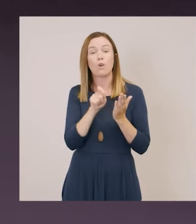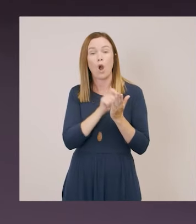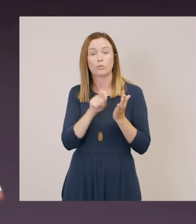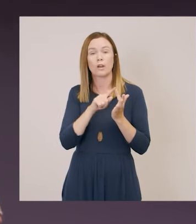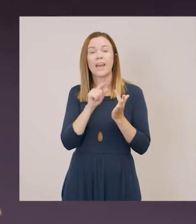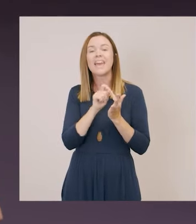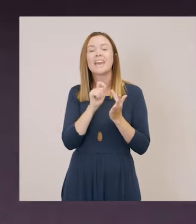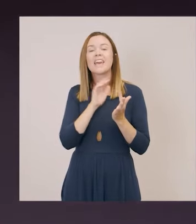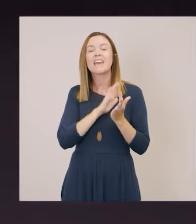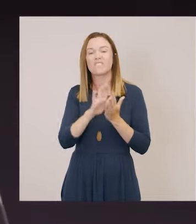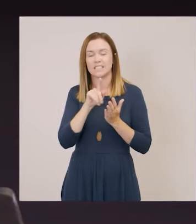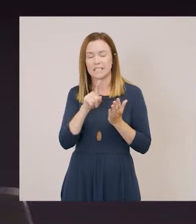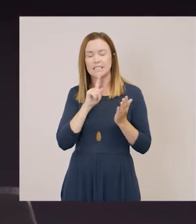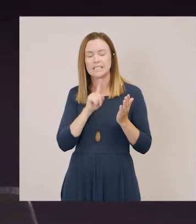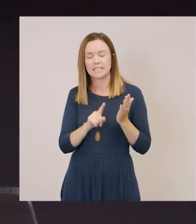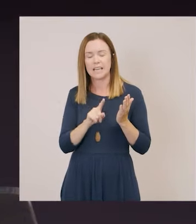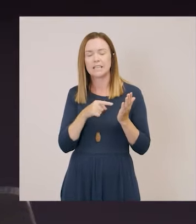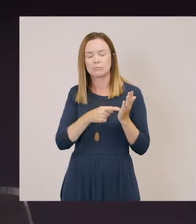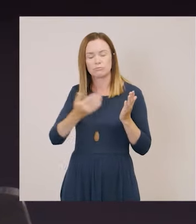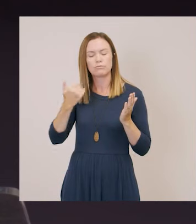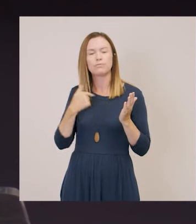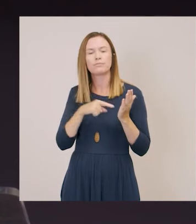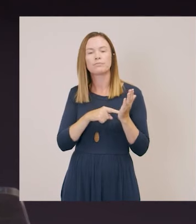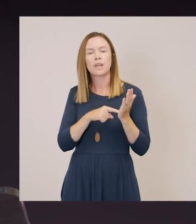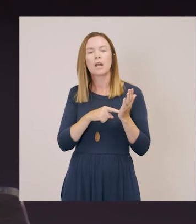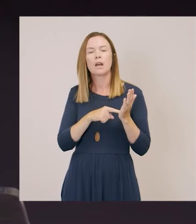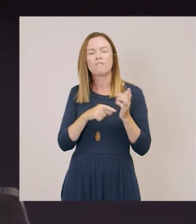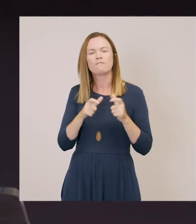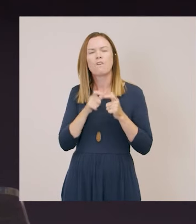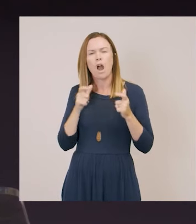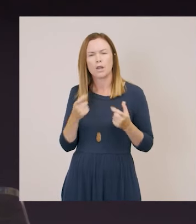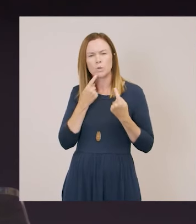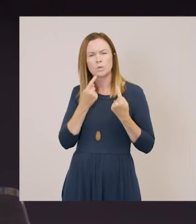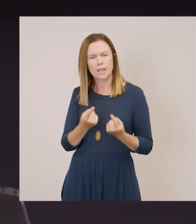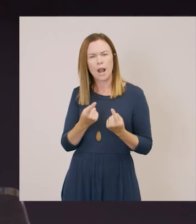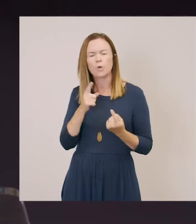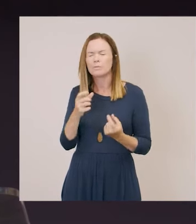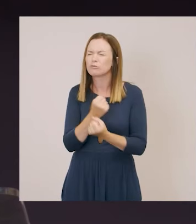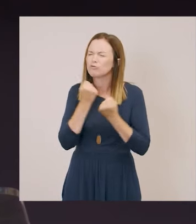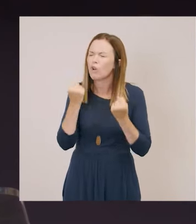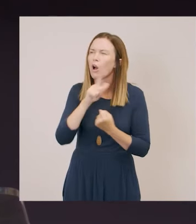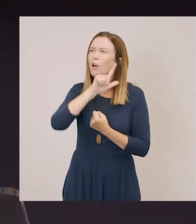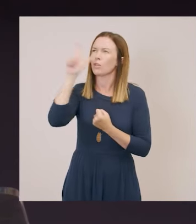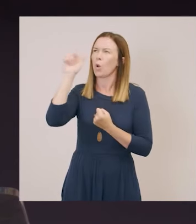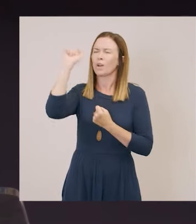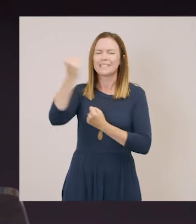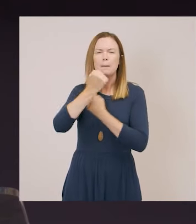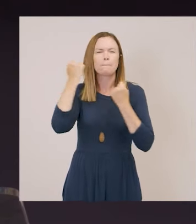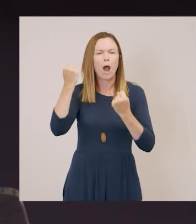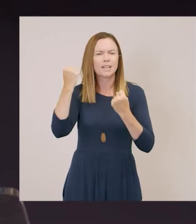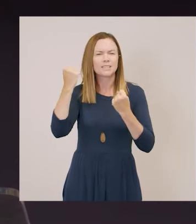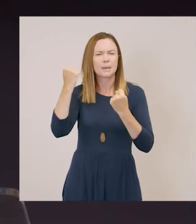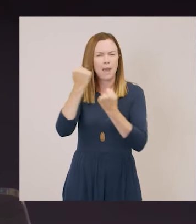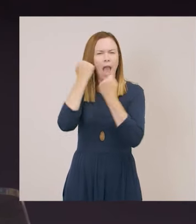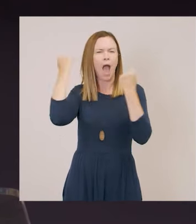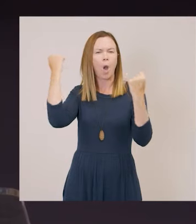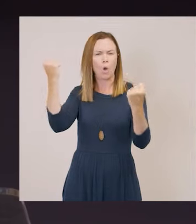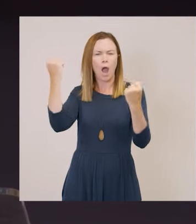in Ephesus. He said, a final word, be strong in the Lord and in his mighty power. Put on all of